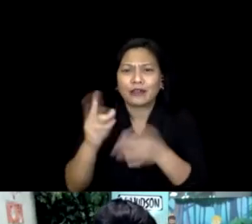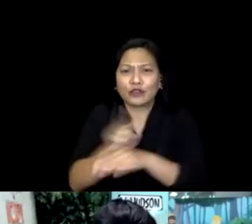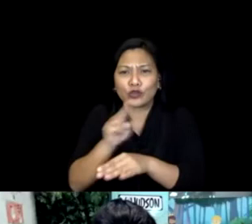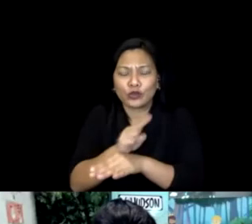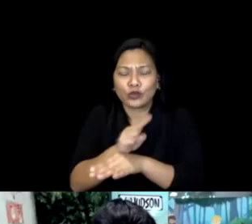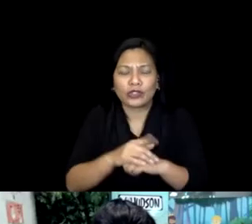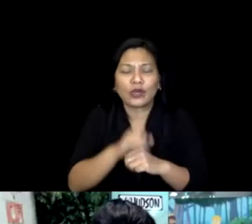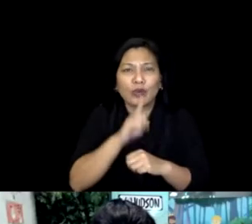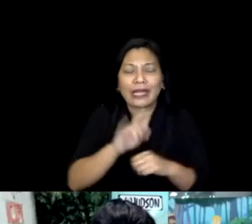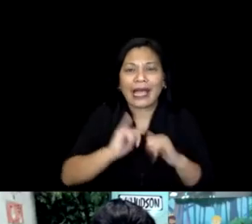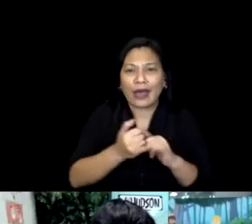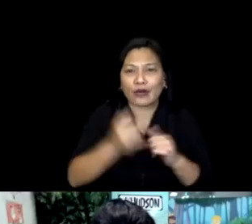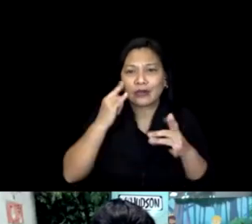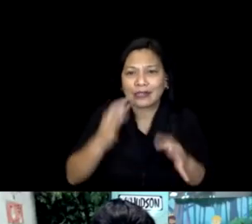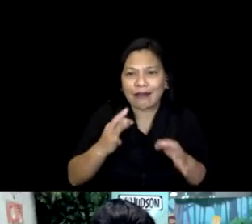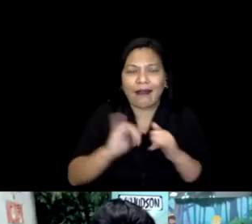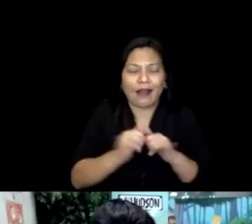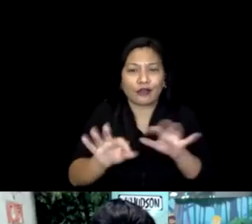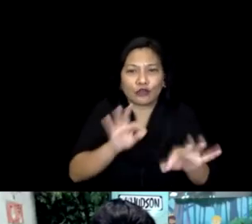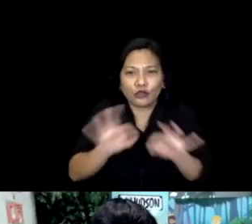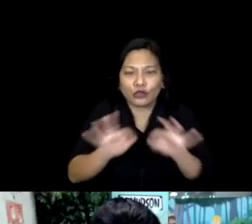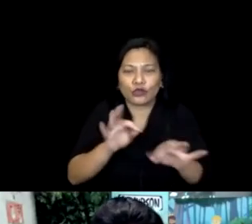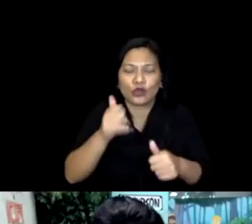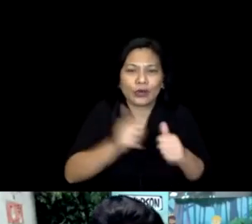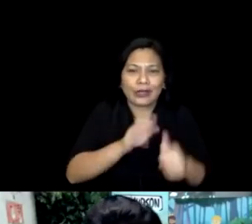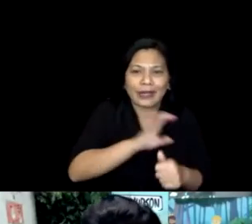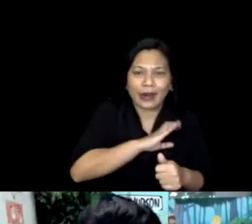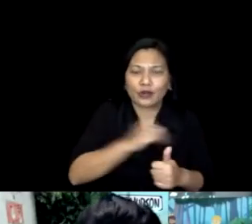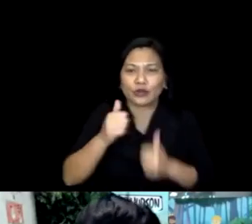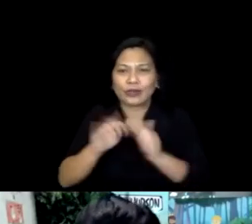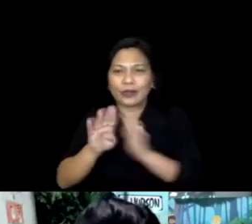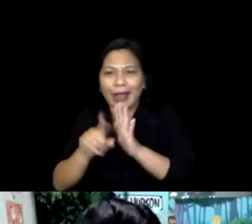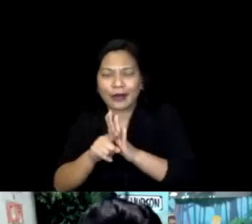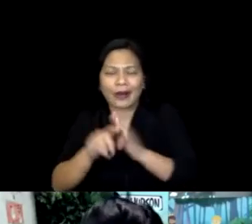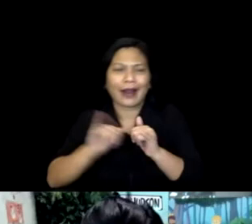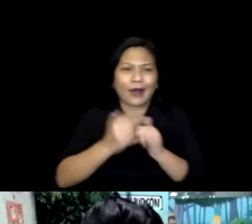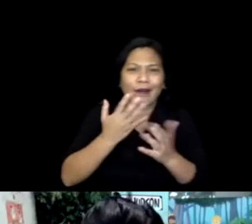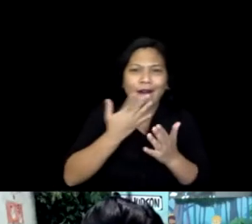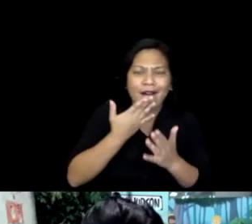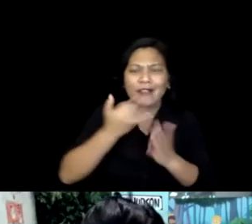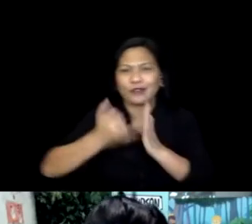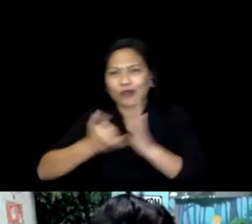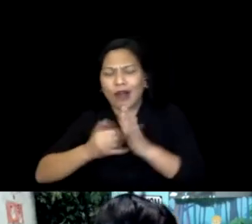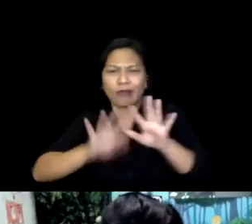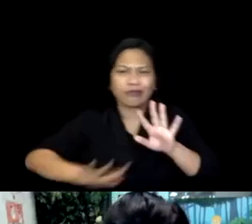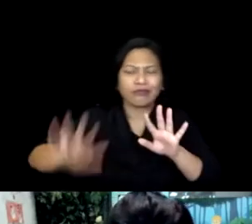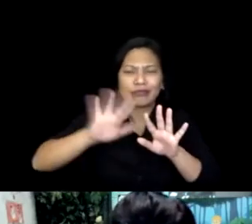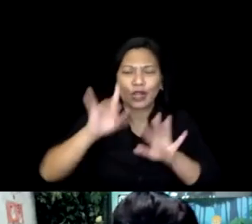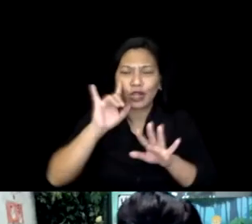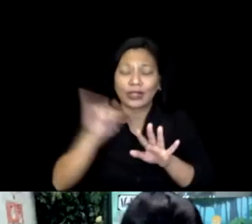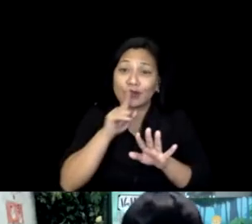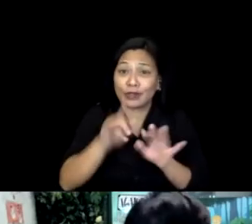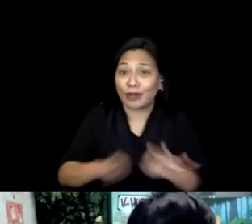in the characters and the characteristics around you really has to matter. And you can't, like, one of the things that weighs